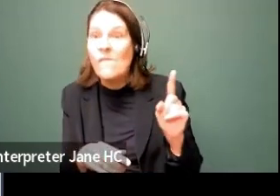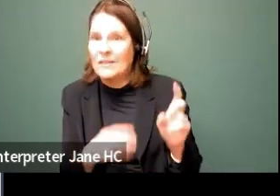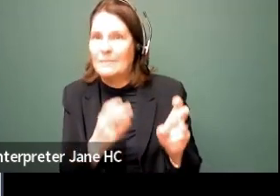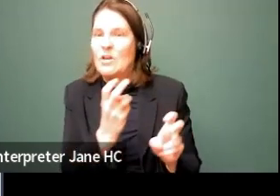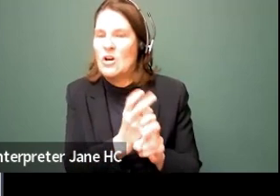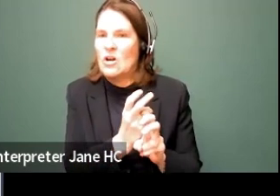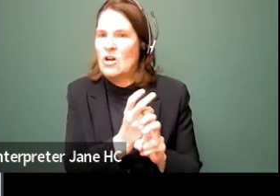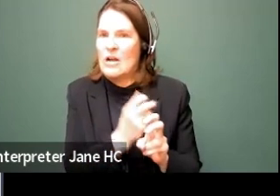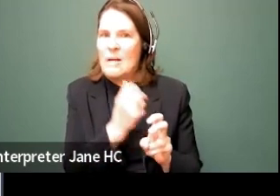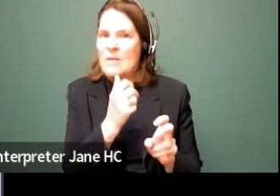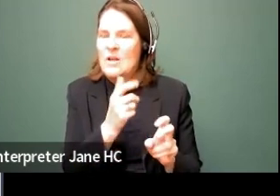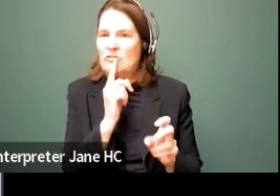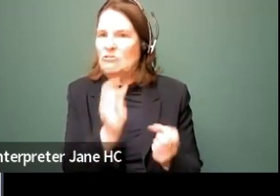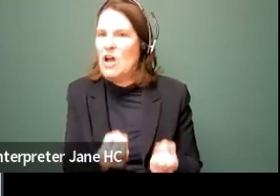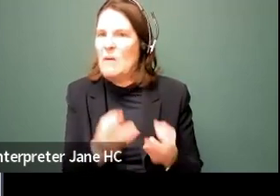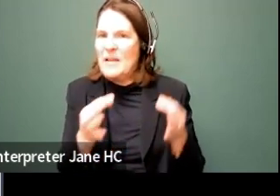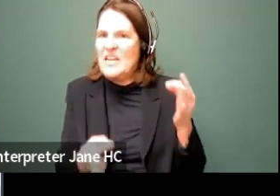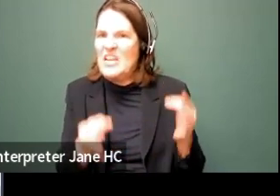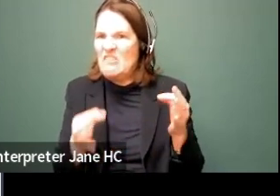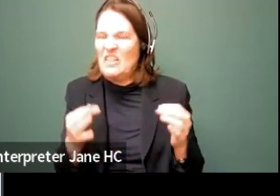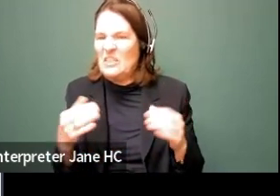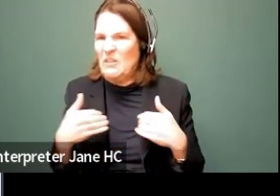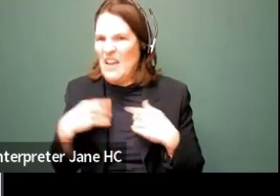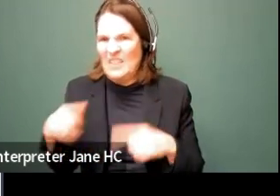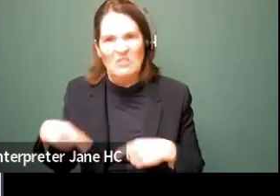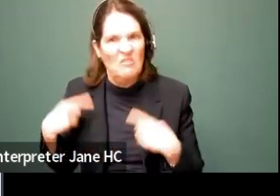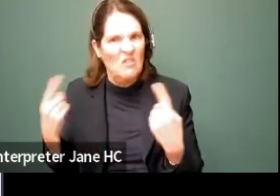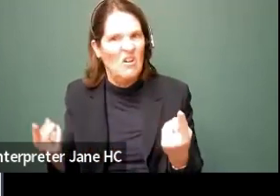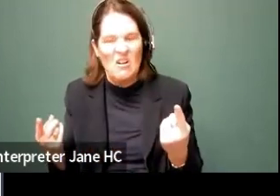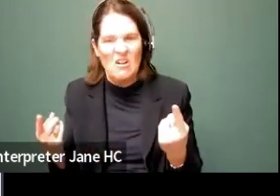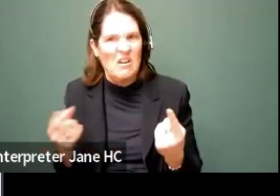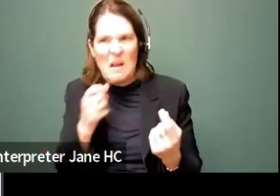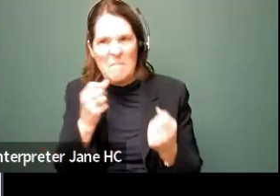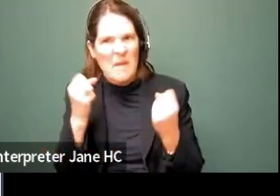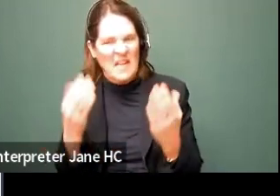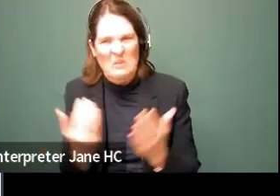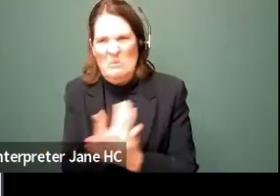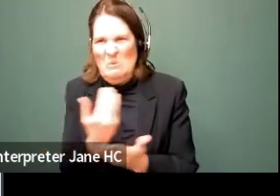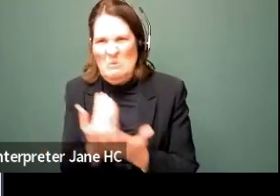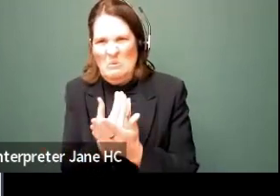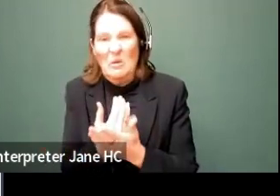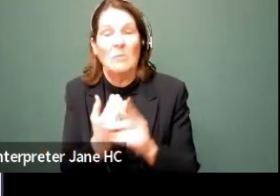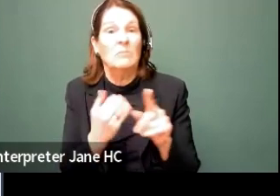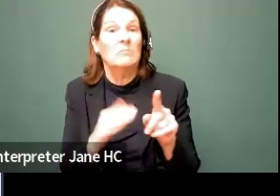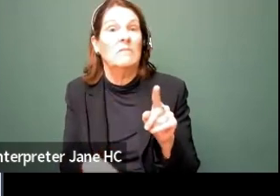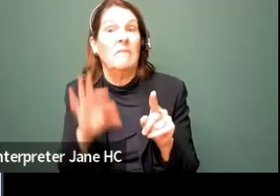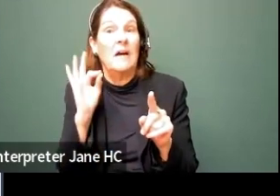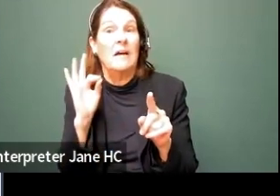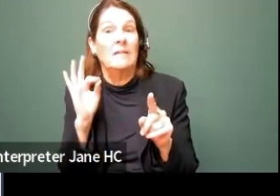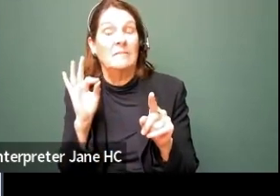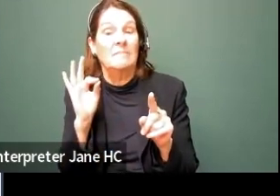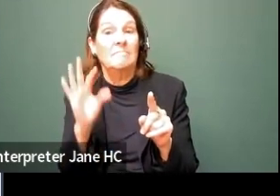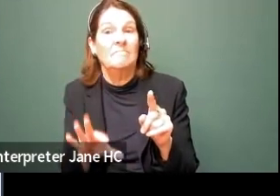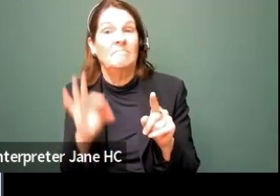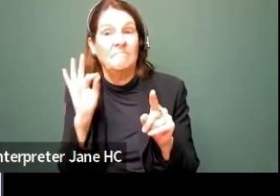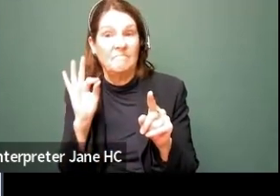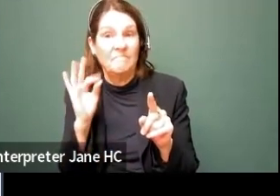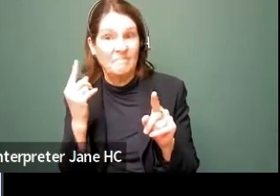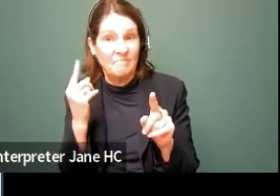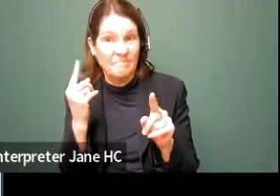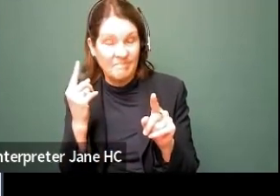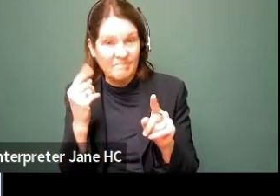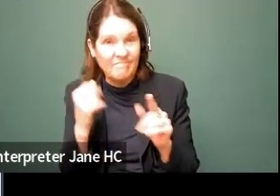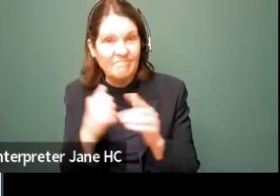Ryan, because I'm not sure how many hearings we've even gotten to at this No, not point. many. Yeah. Yeah, there's something. There's something. Yeah.